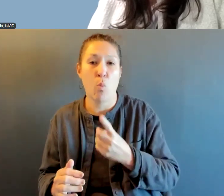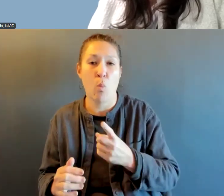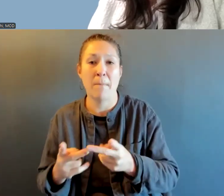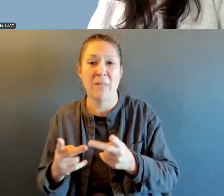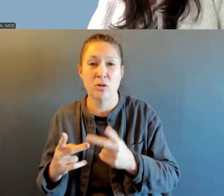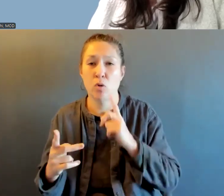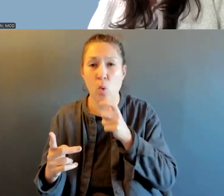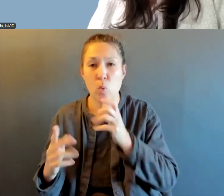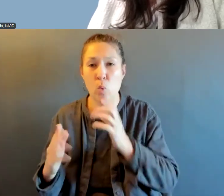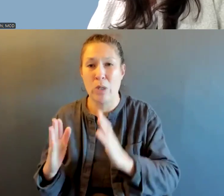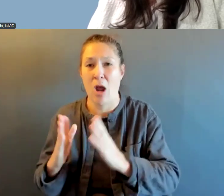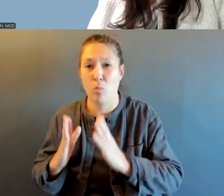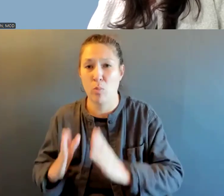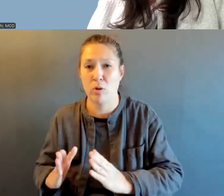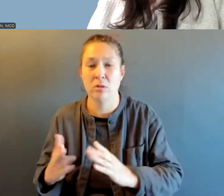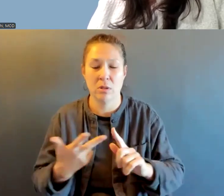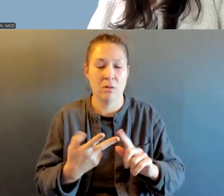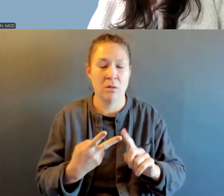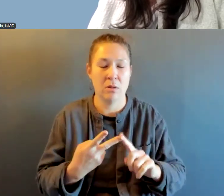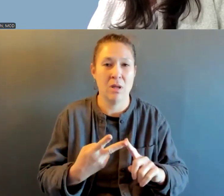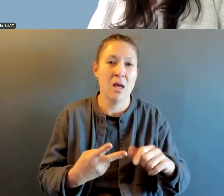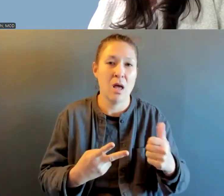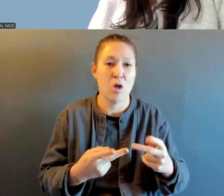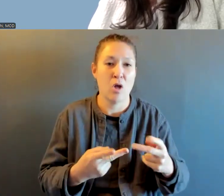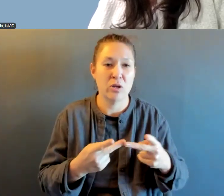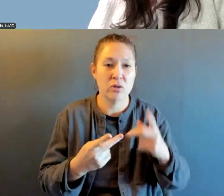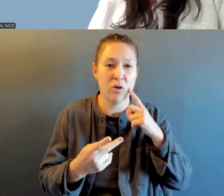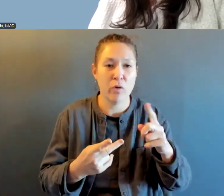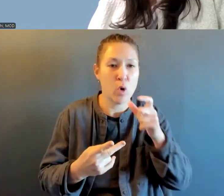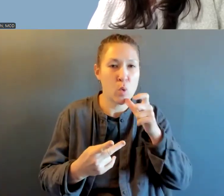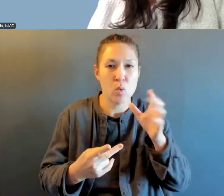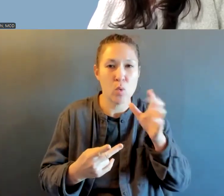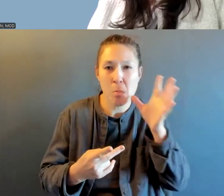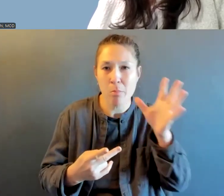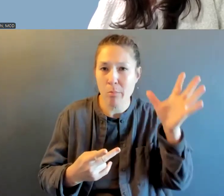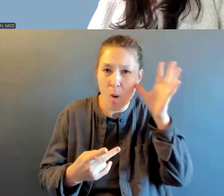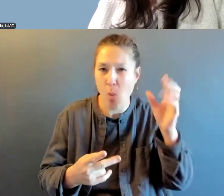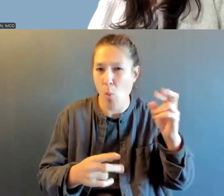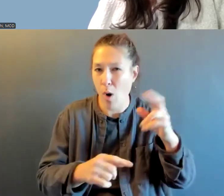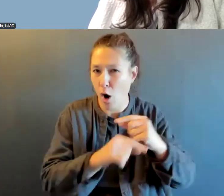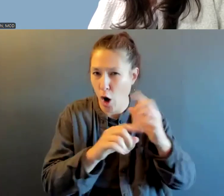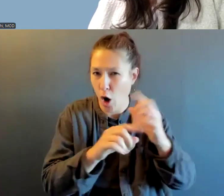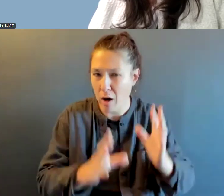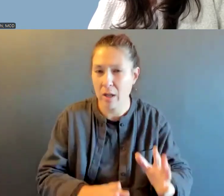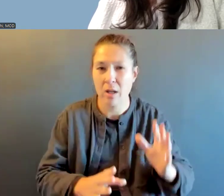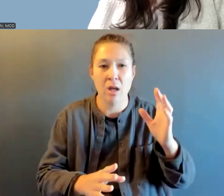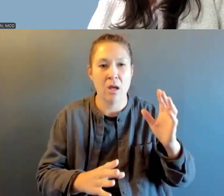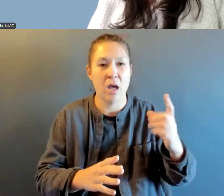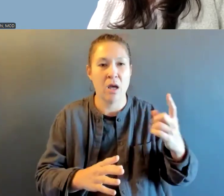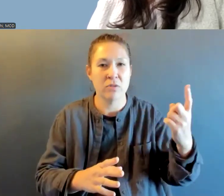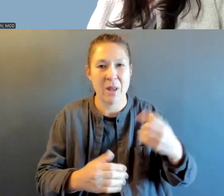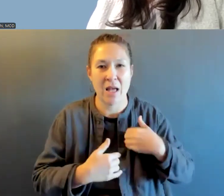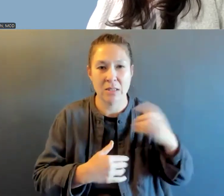guardian. So if that's the question, I don't want to go dive deeper into a different topic. I just want to make sure that membership is very